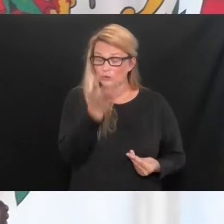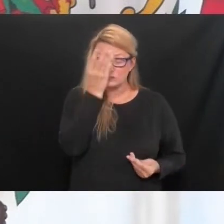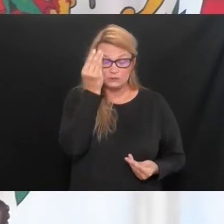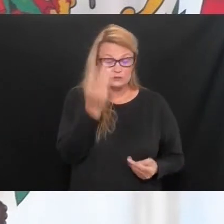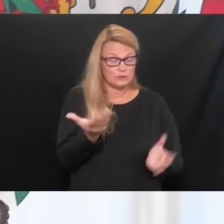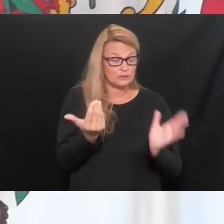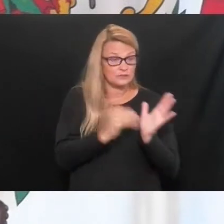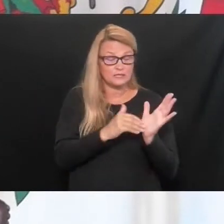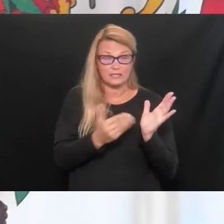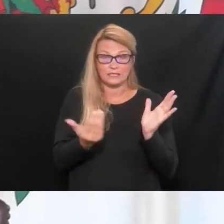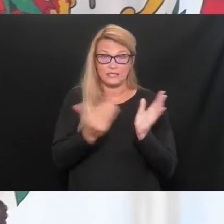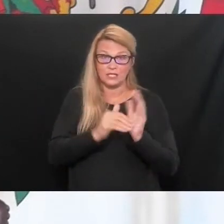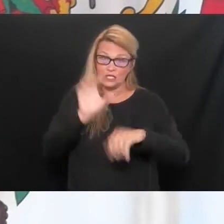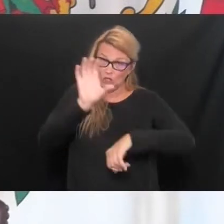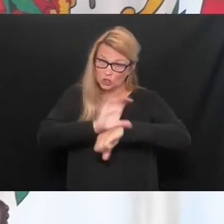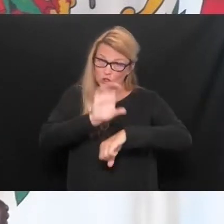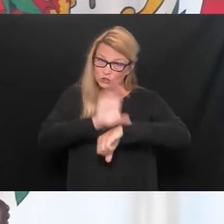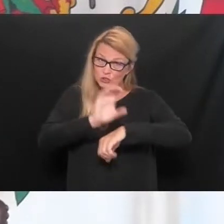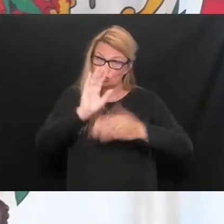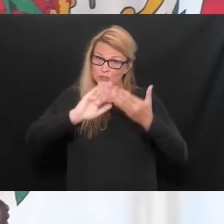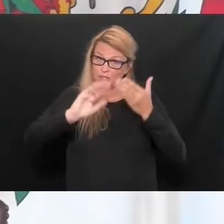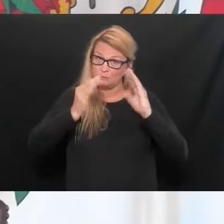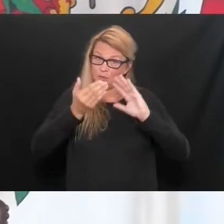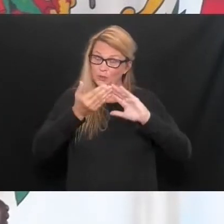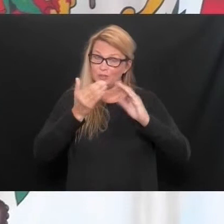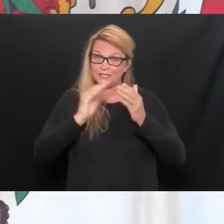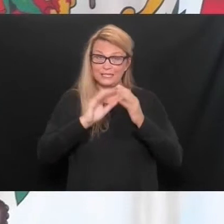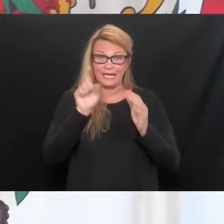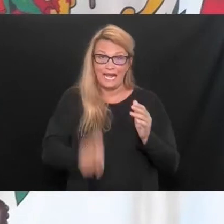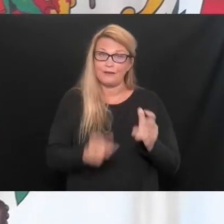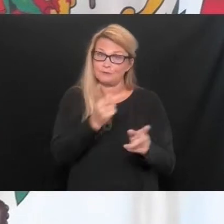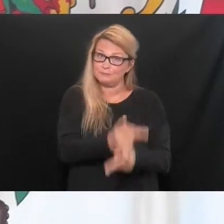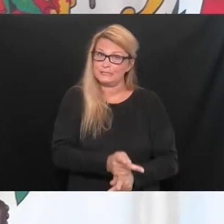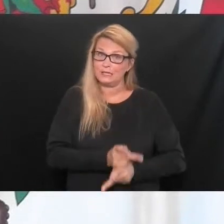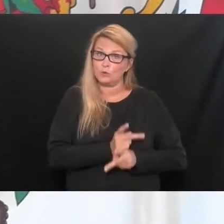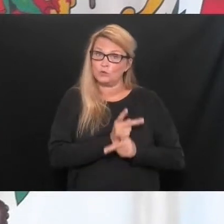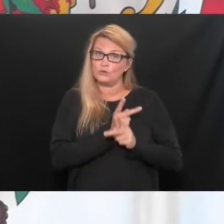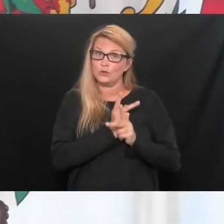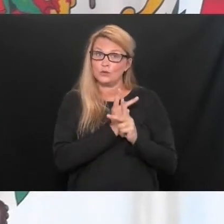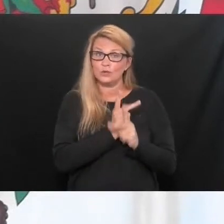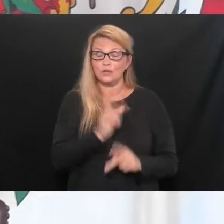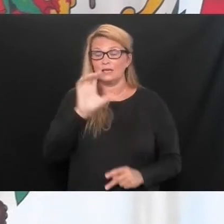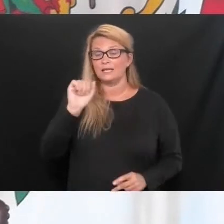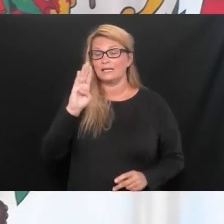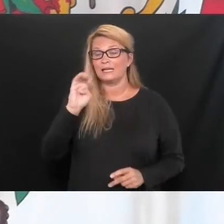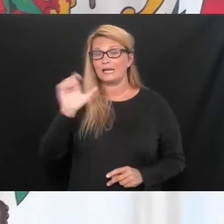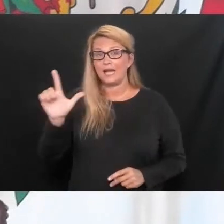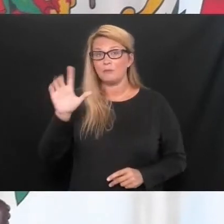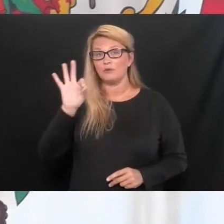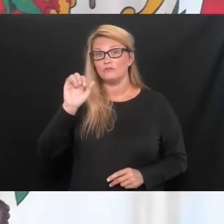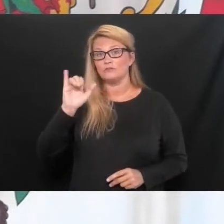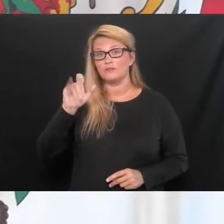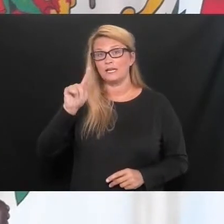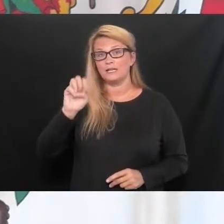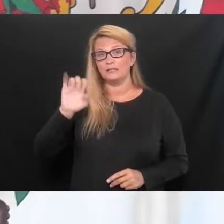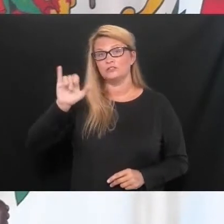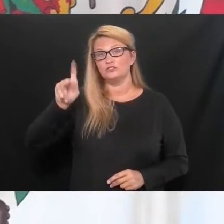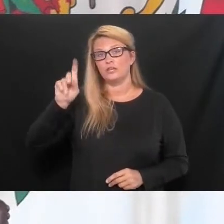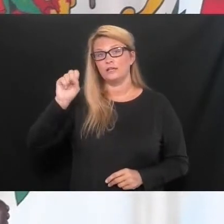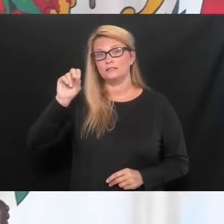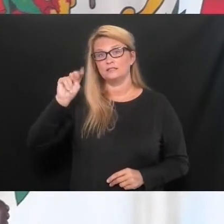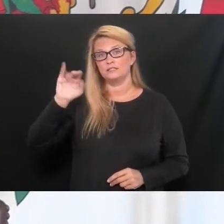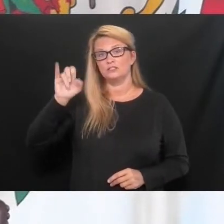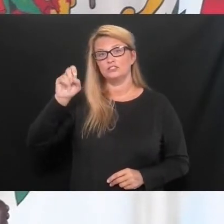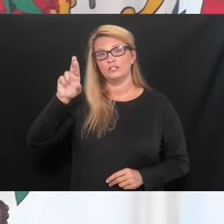church community is absolutely an area where we've got to watch. It's in Cabell, Fayette, Jackson, Jefferson,